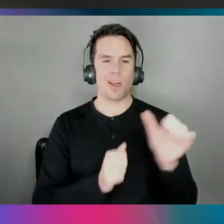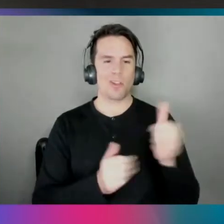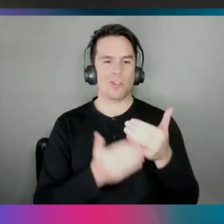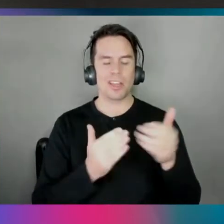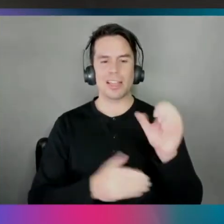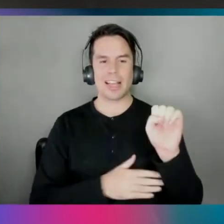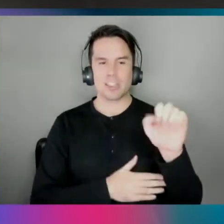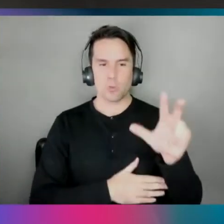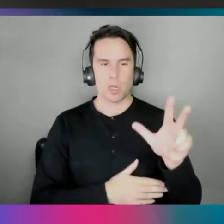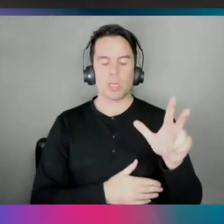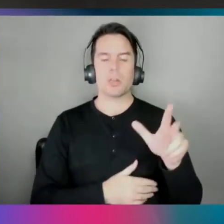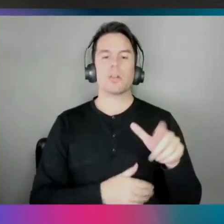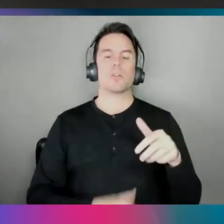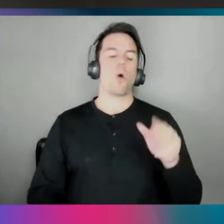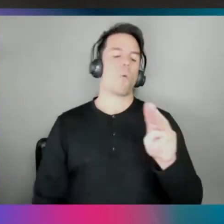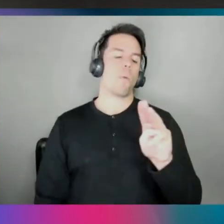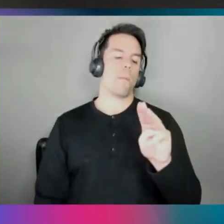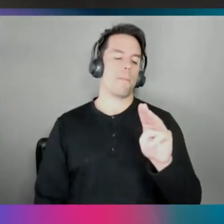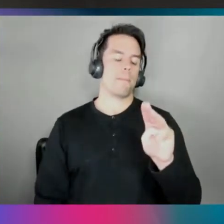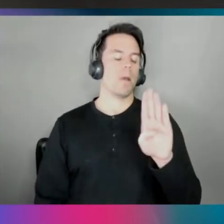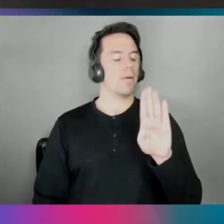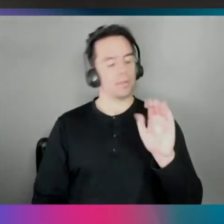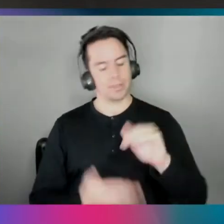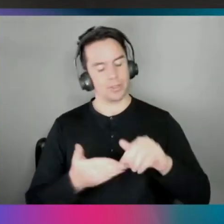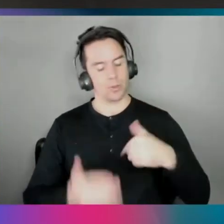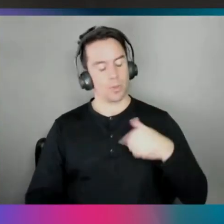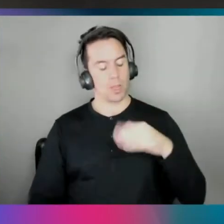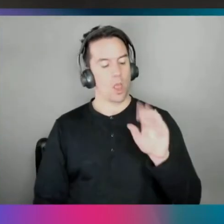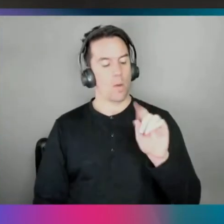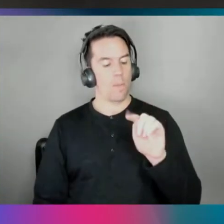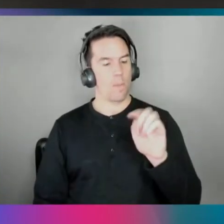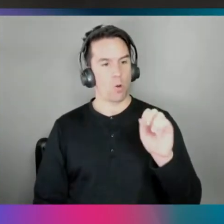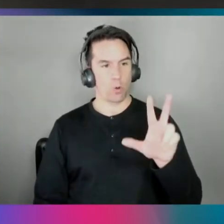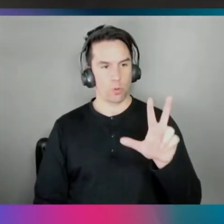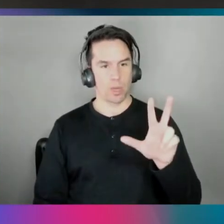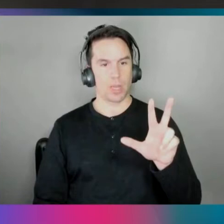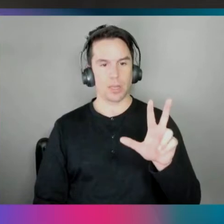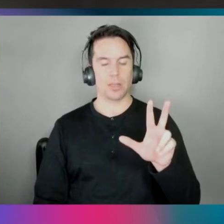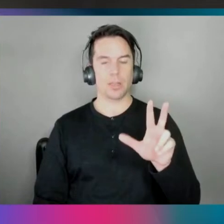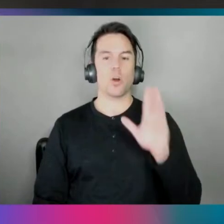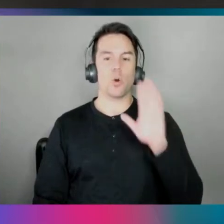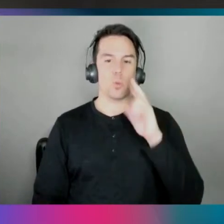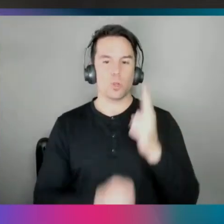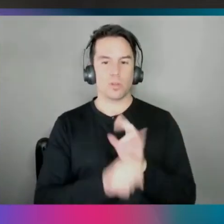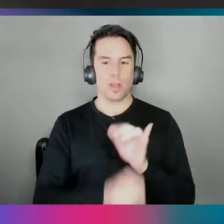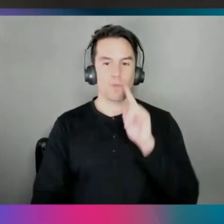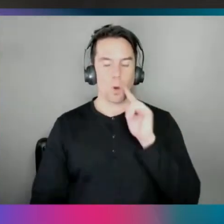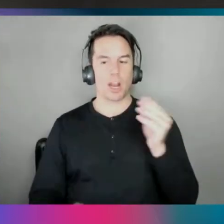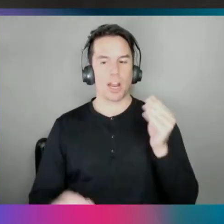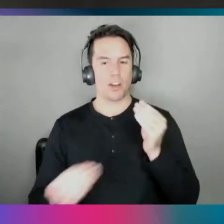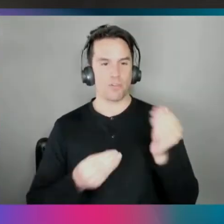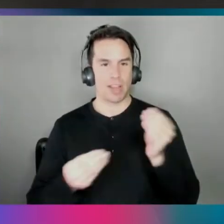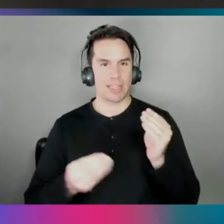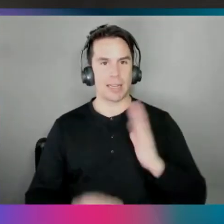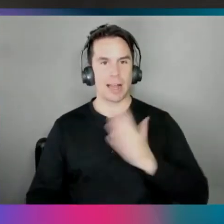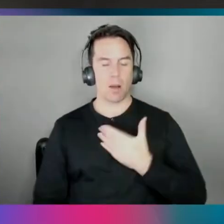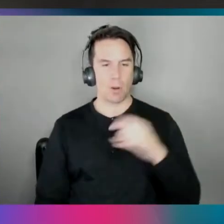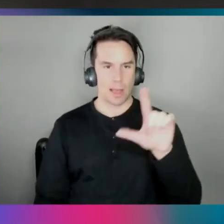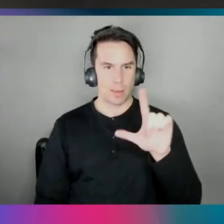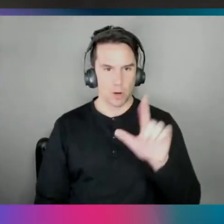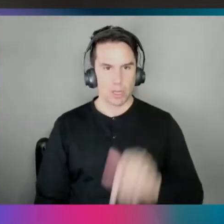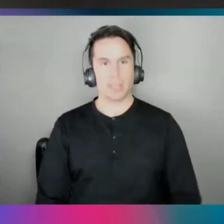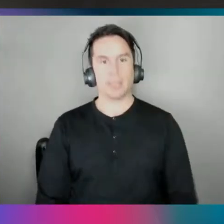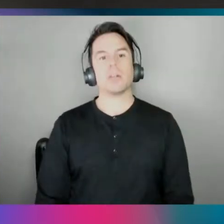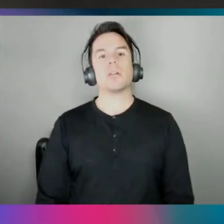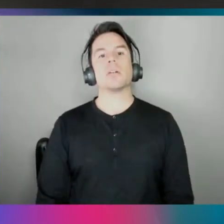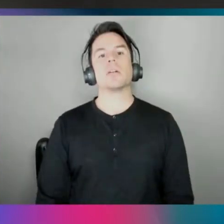we're going to use Boto 3 here to interface with our library. Let's go ahead and, I'm just going to